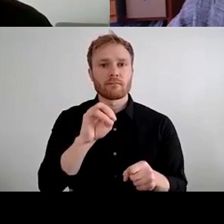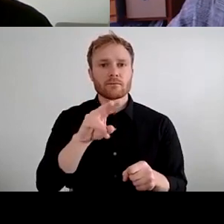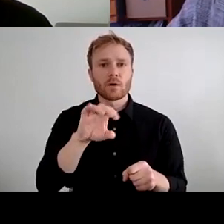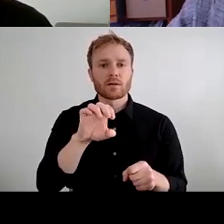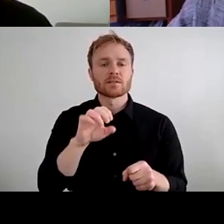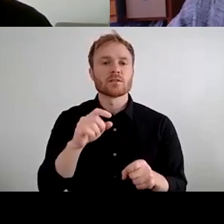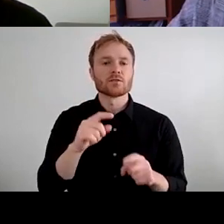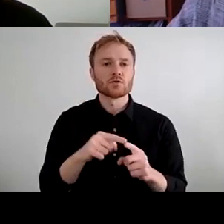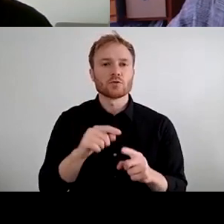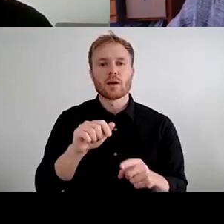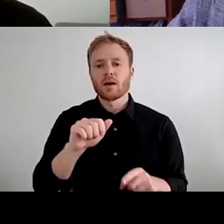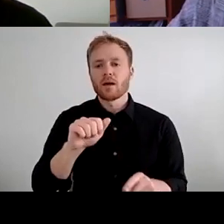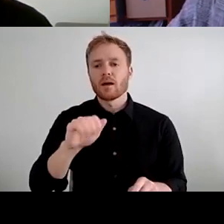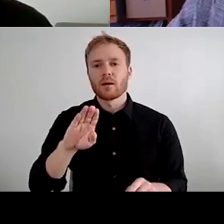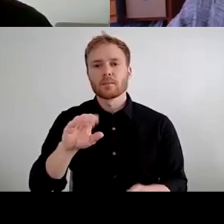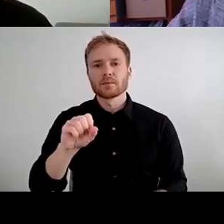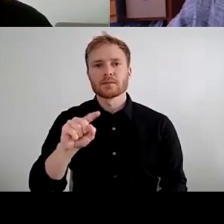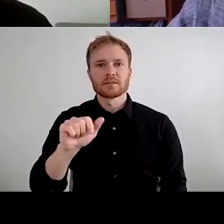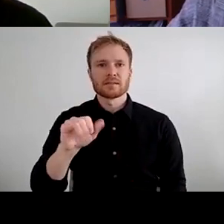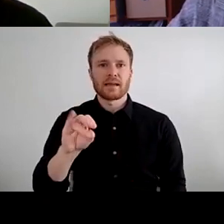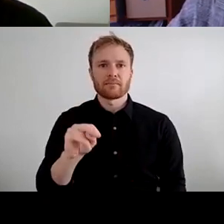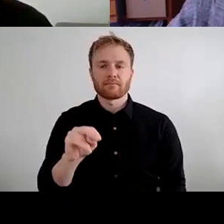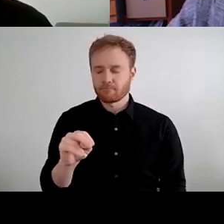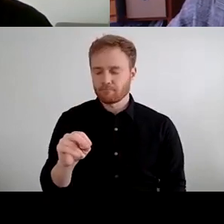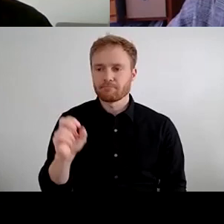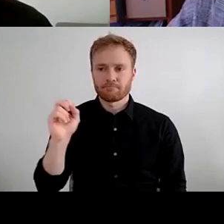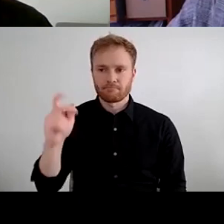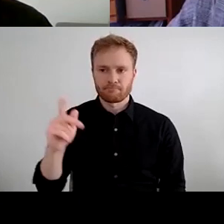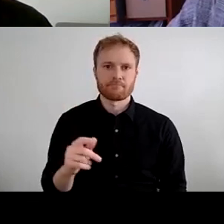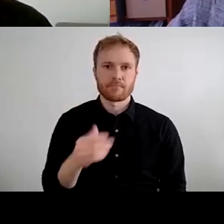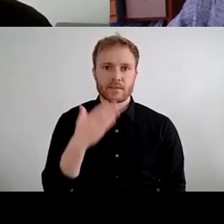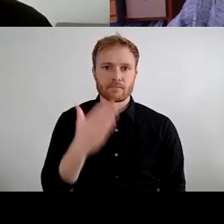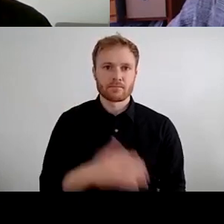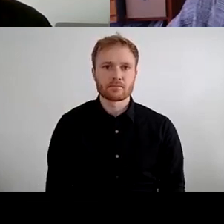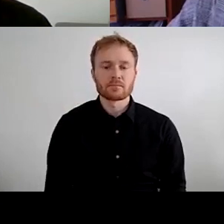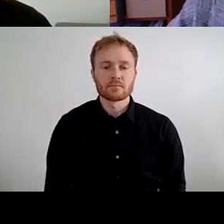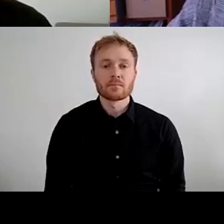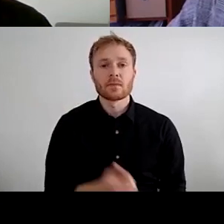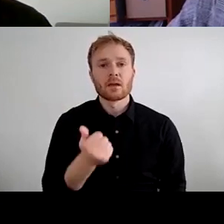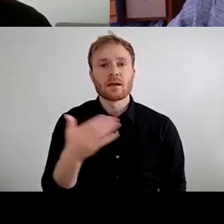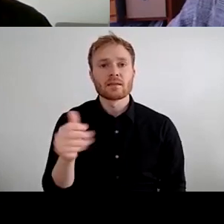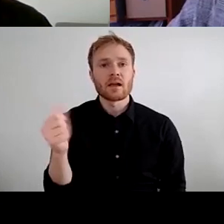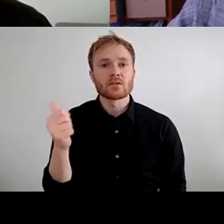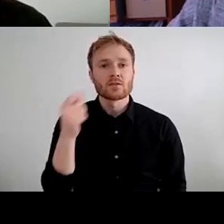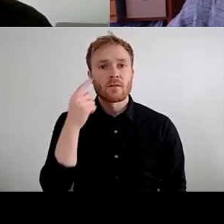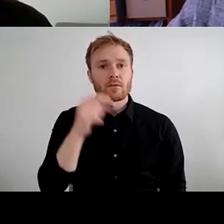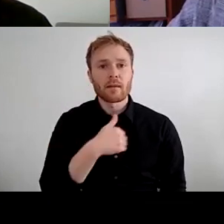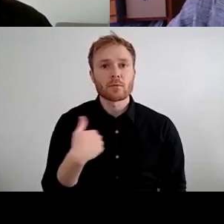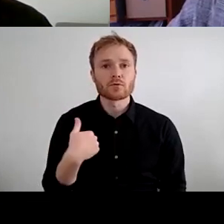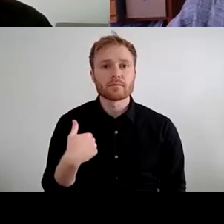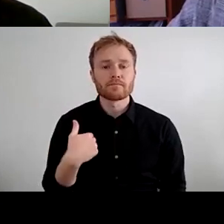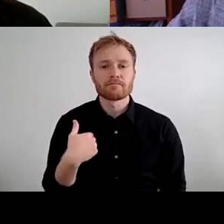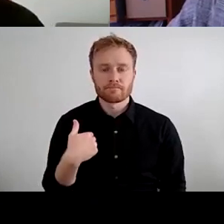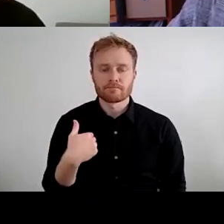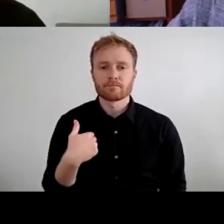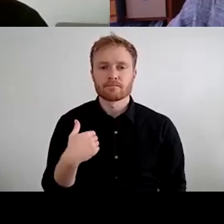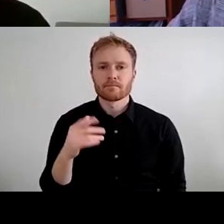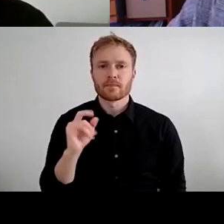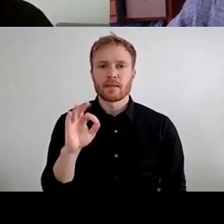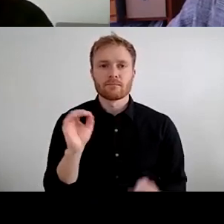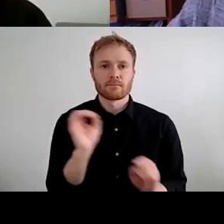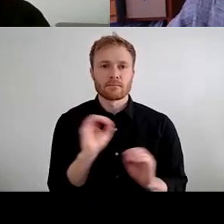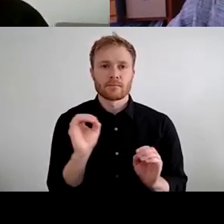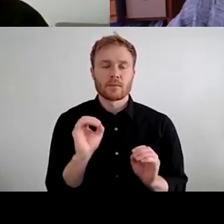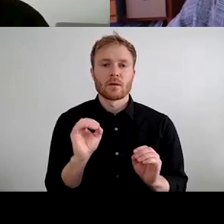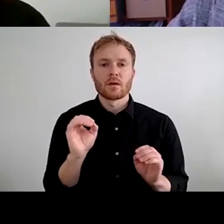Duly noted. Thank you very much. Anything else for members? If not, motion to approve the